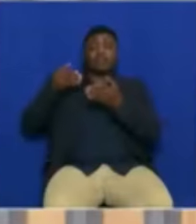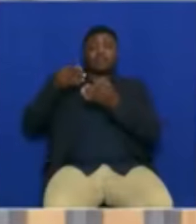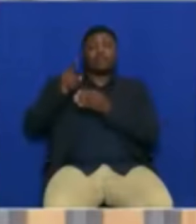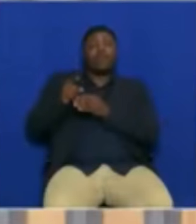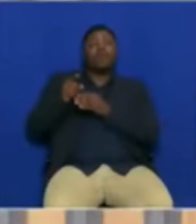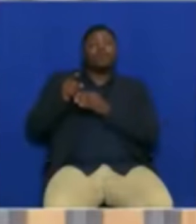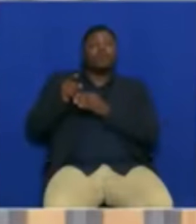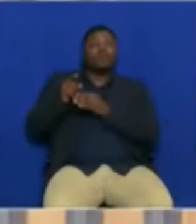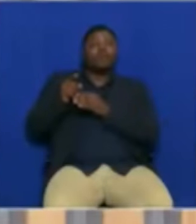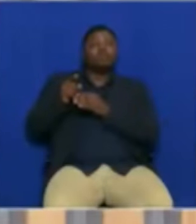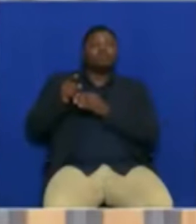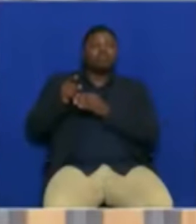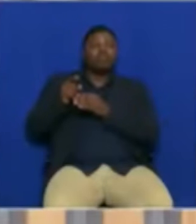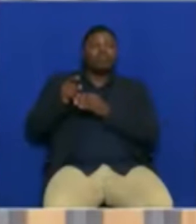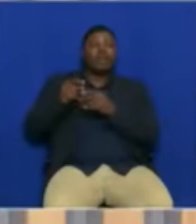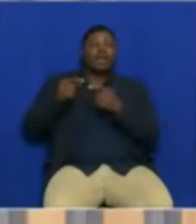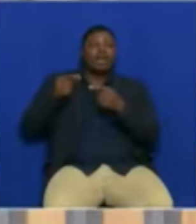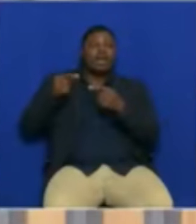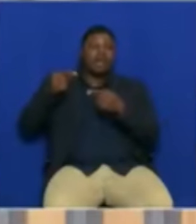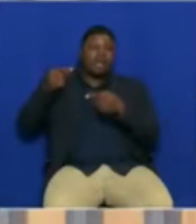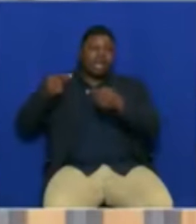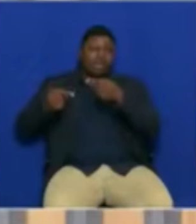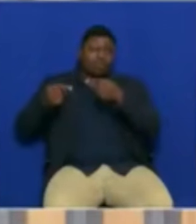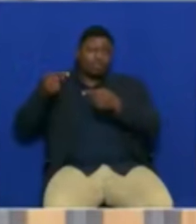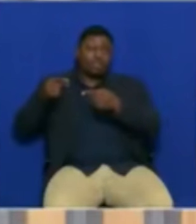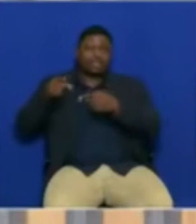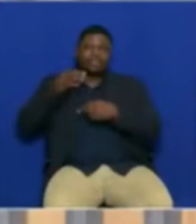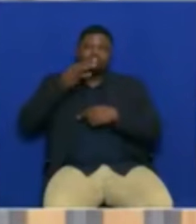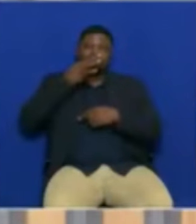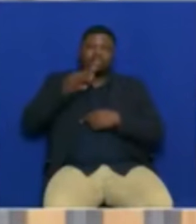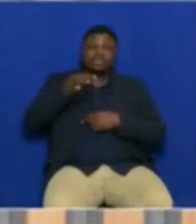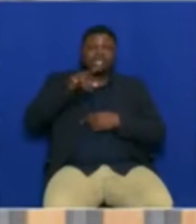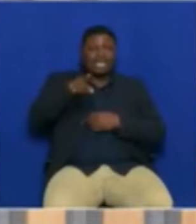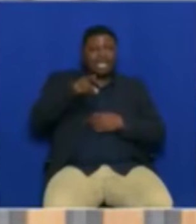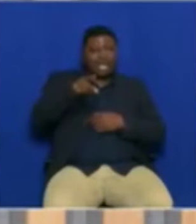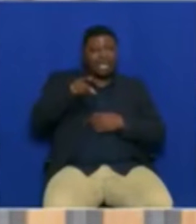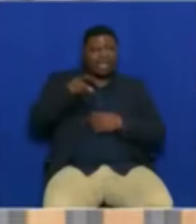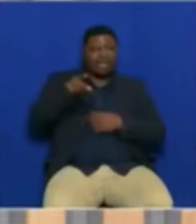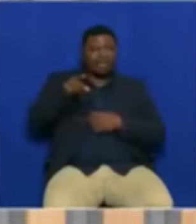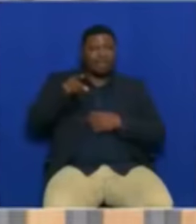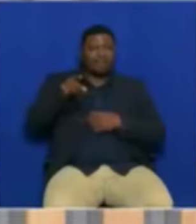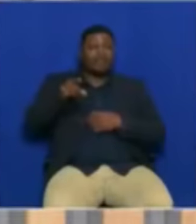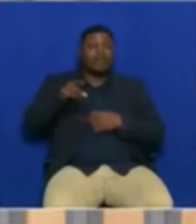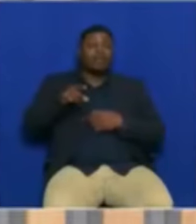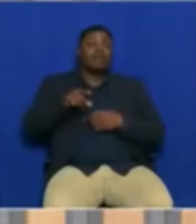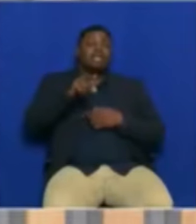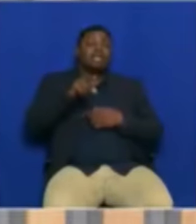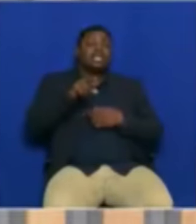that it's the prosecutors who decide to charge and IDEC,